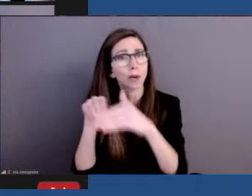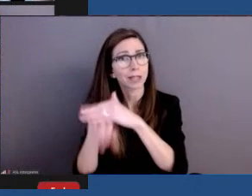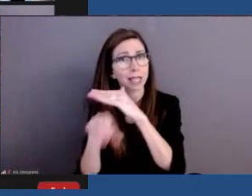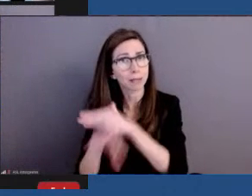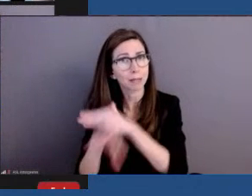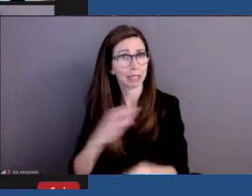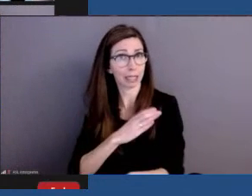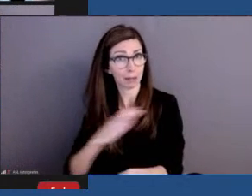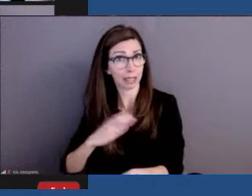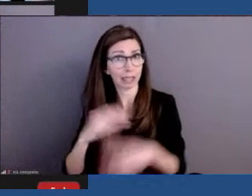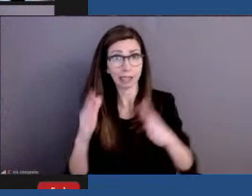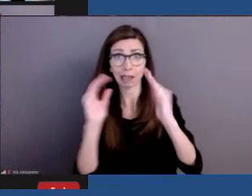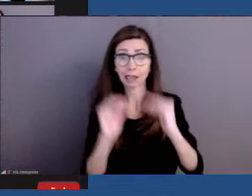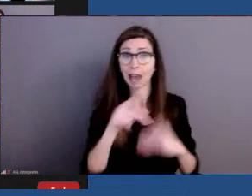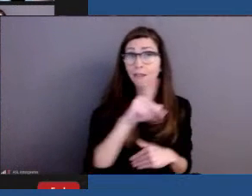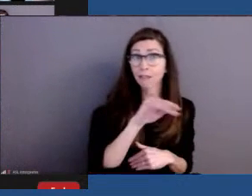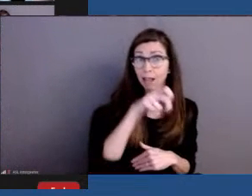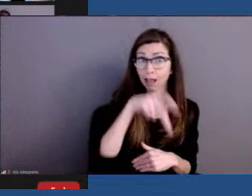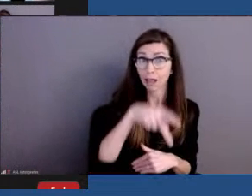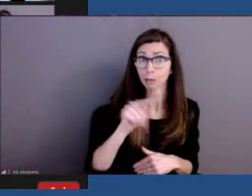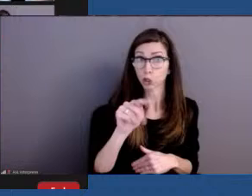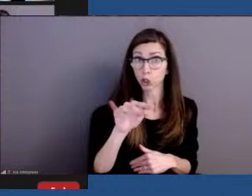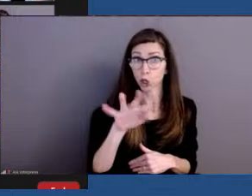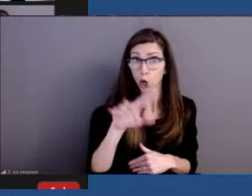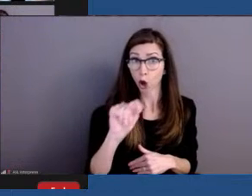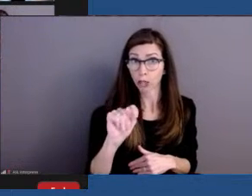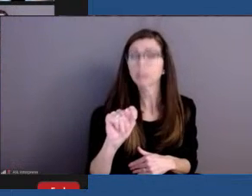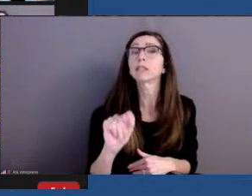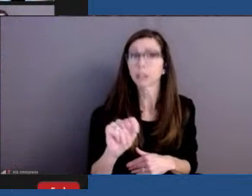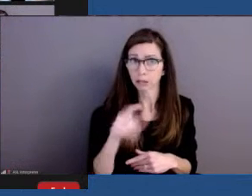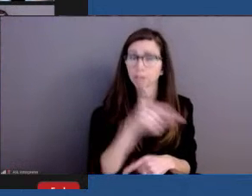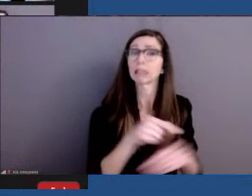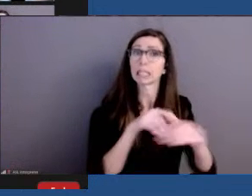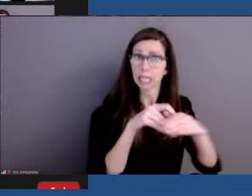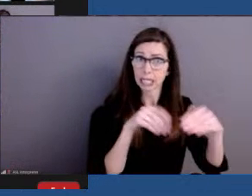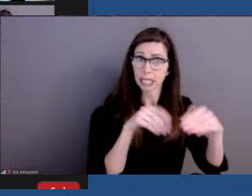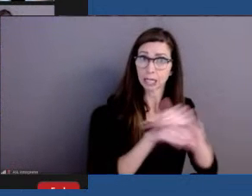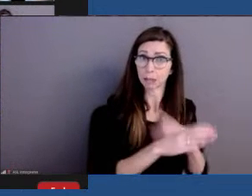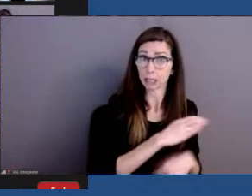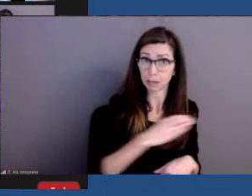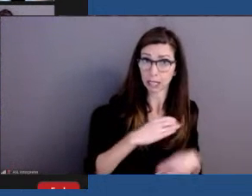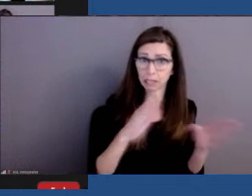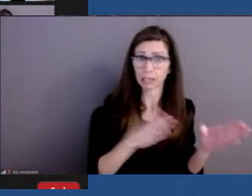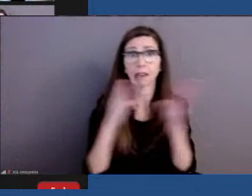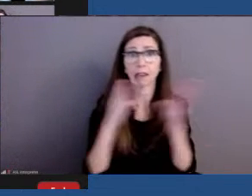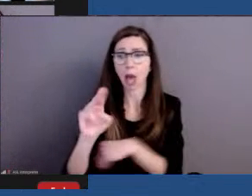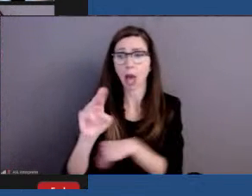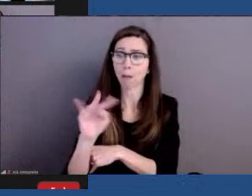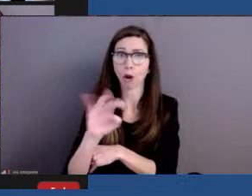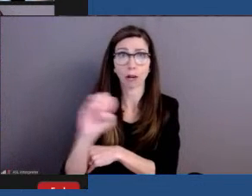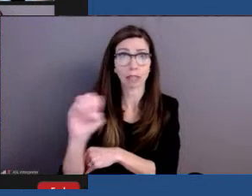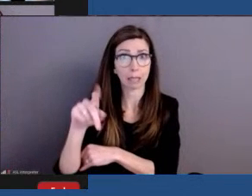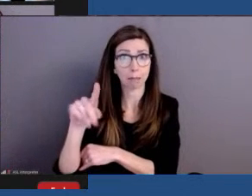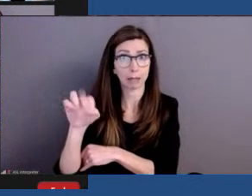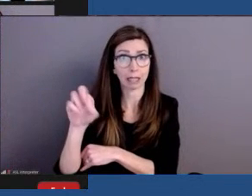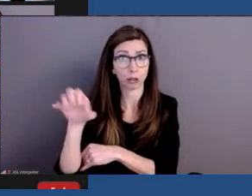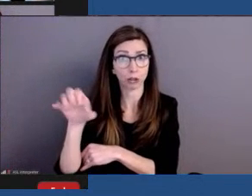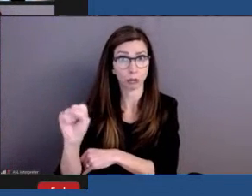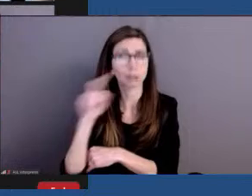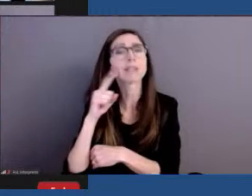of the City's Accessibility Advisory Committee, Marnie Peters, an expert in universal design and